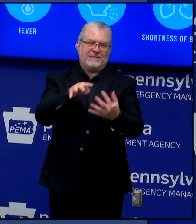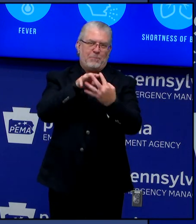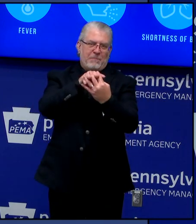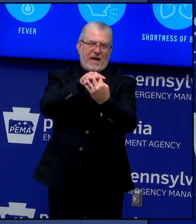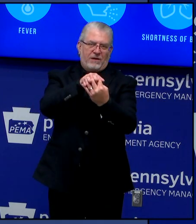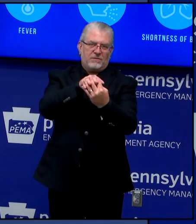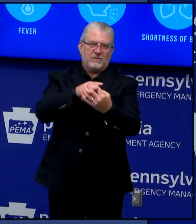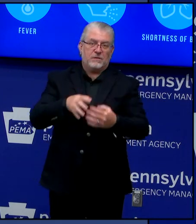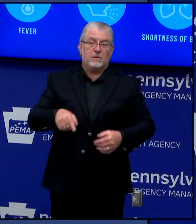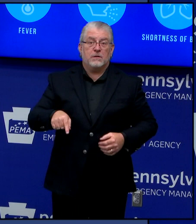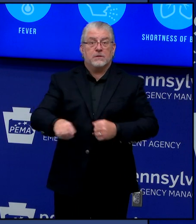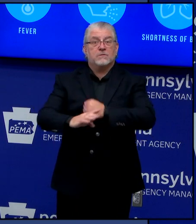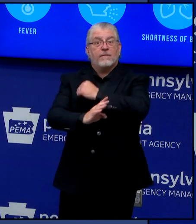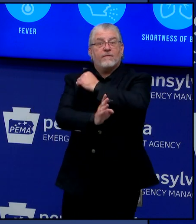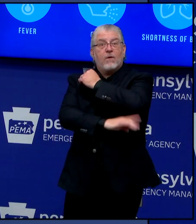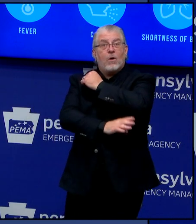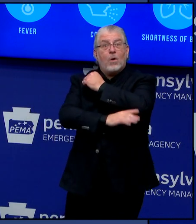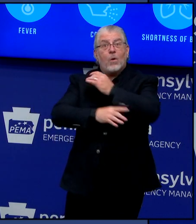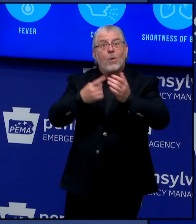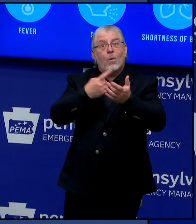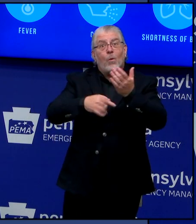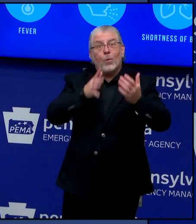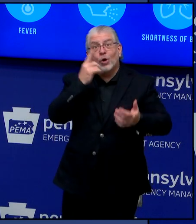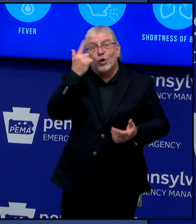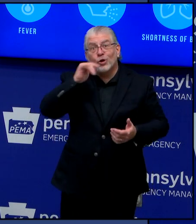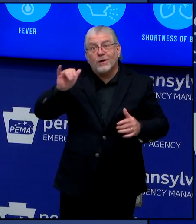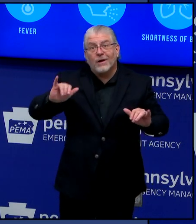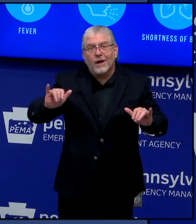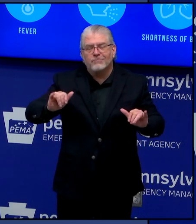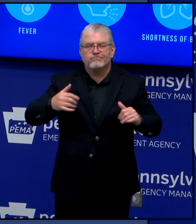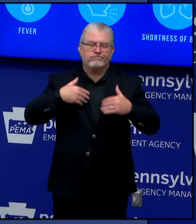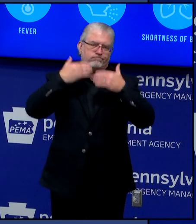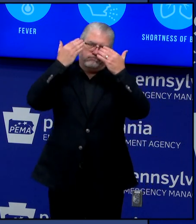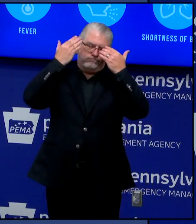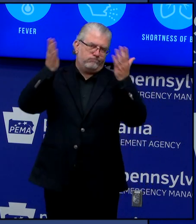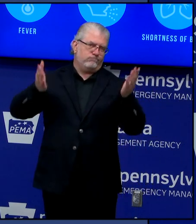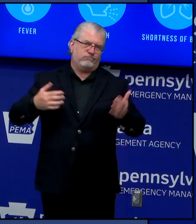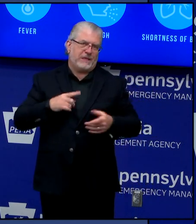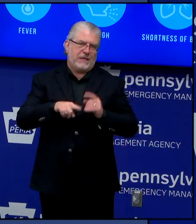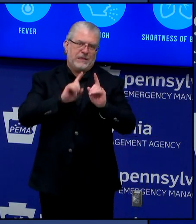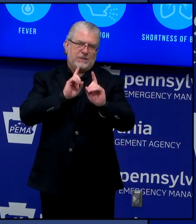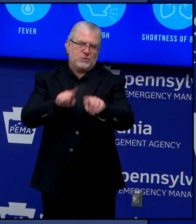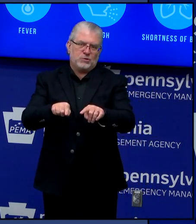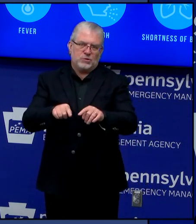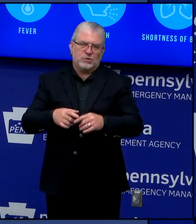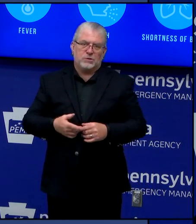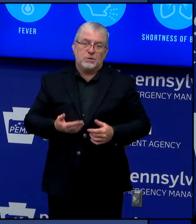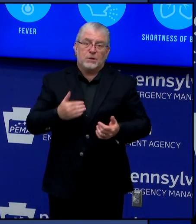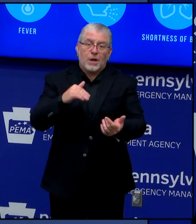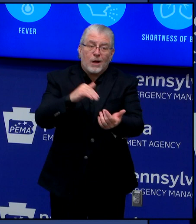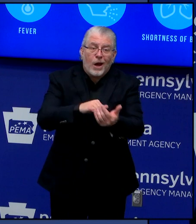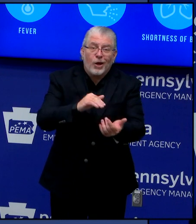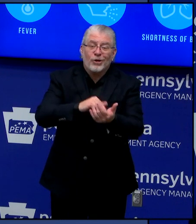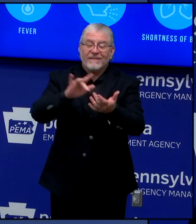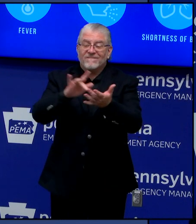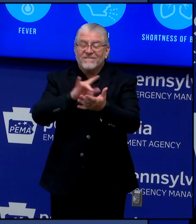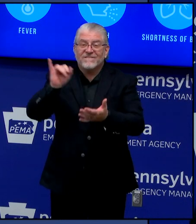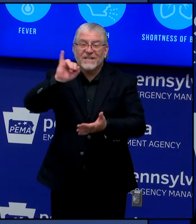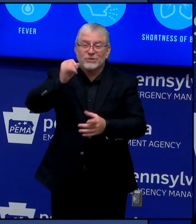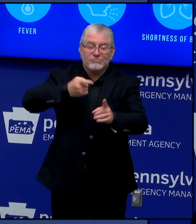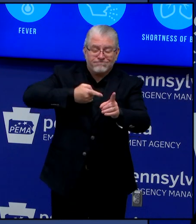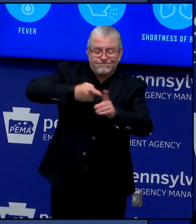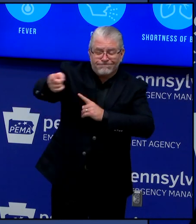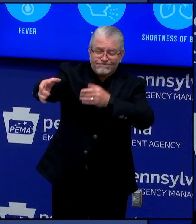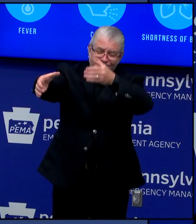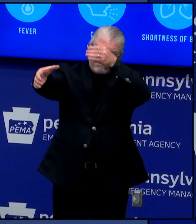public health officials and infectious disease experts that are very concerned about a possible significant increase of the virus in